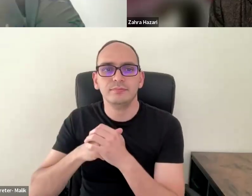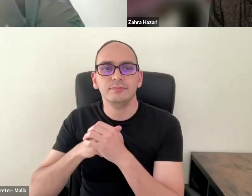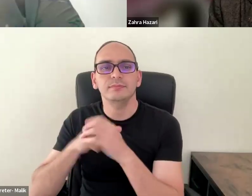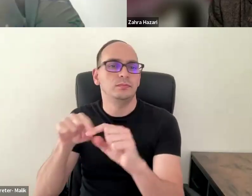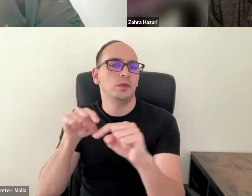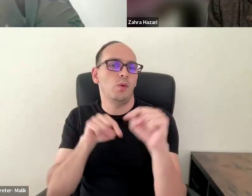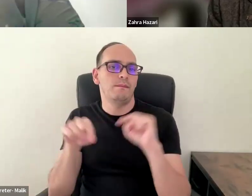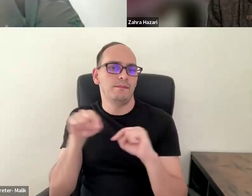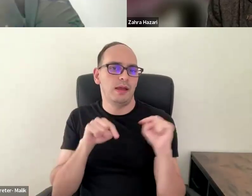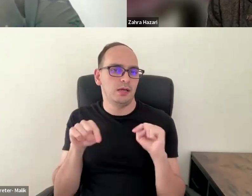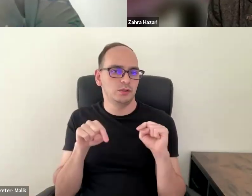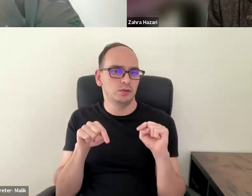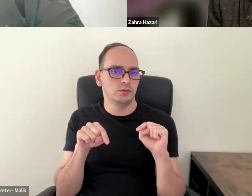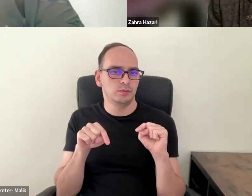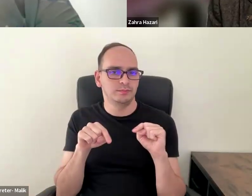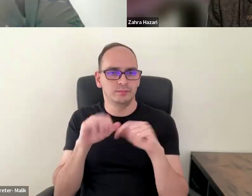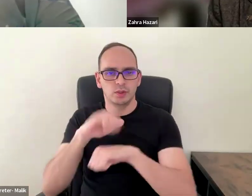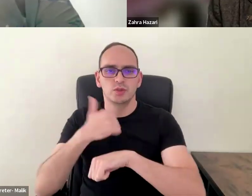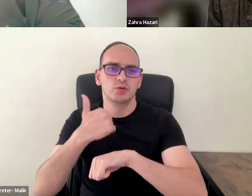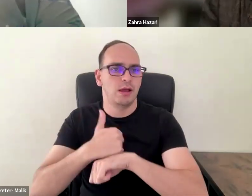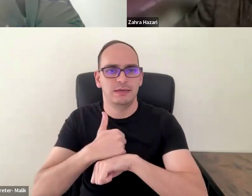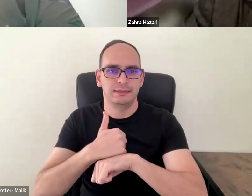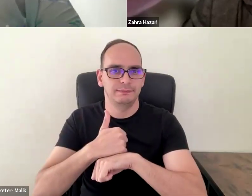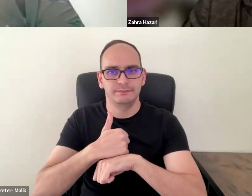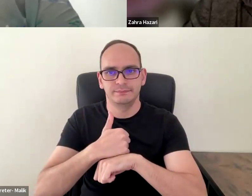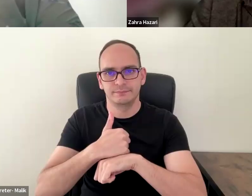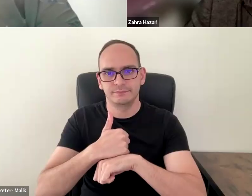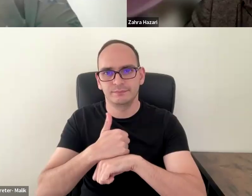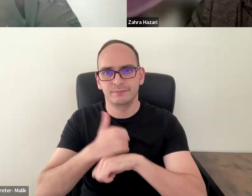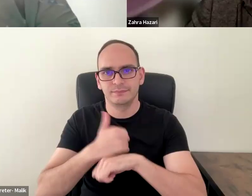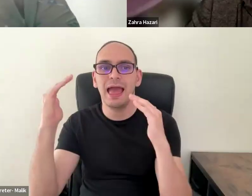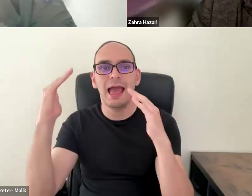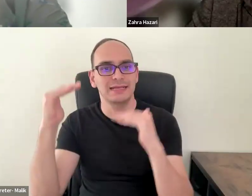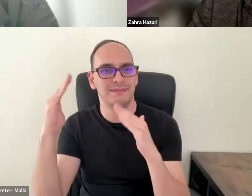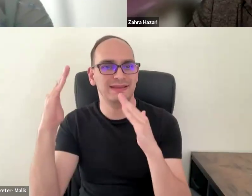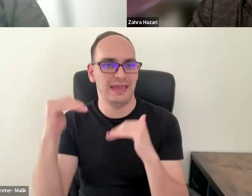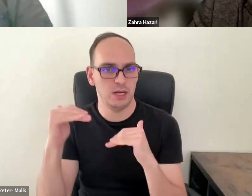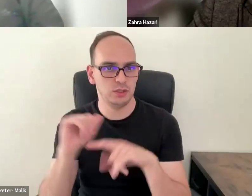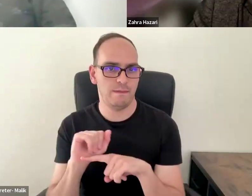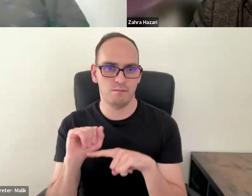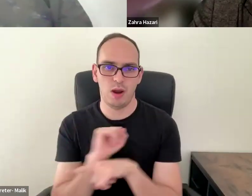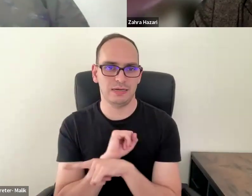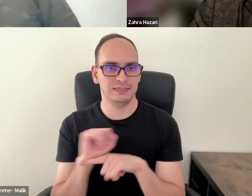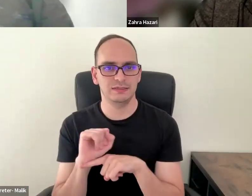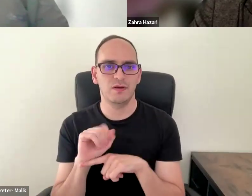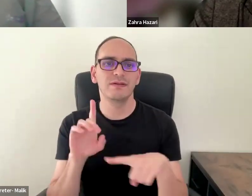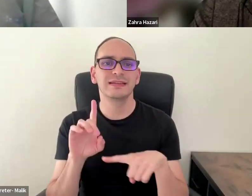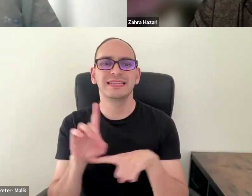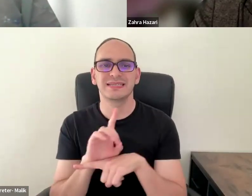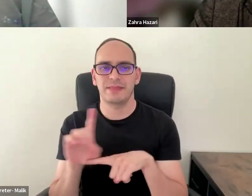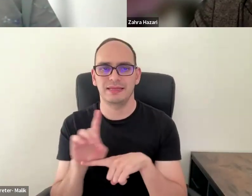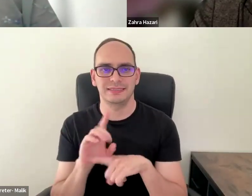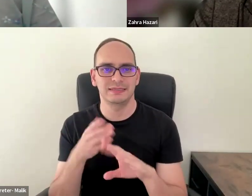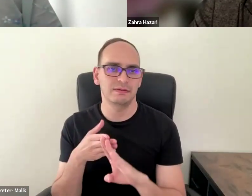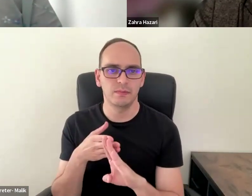back to constructing what the expectations and practices are of disciplines